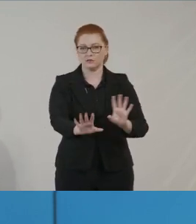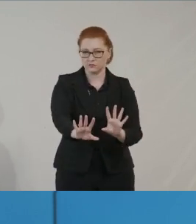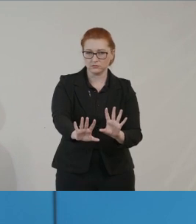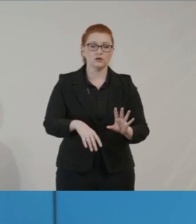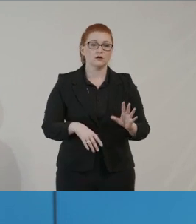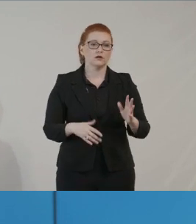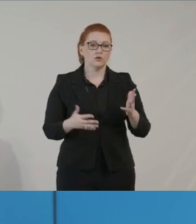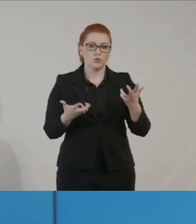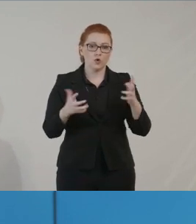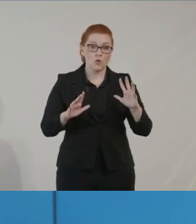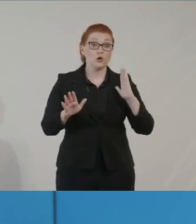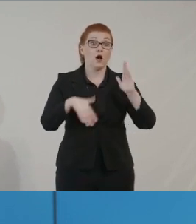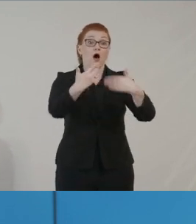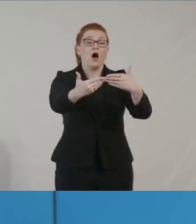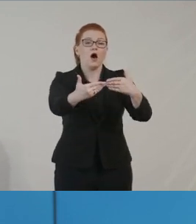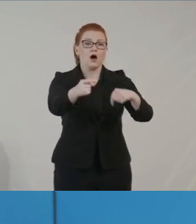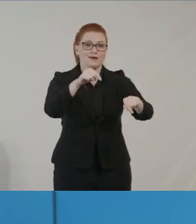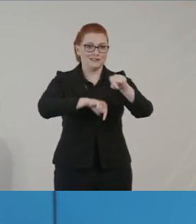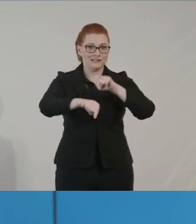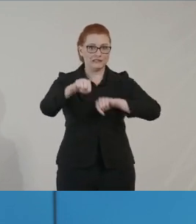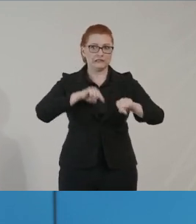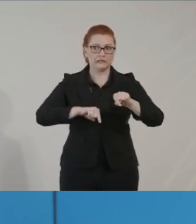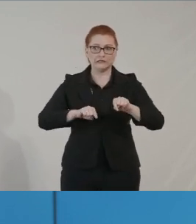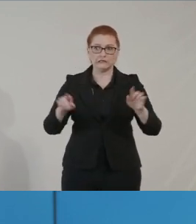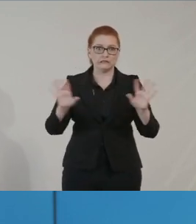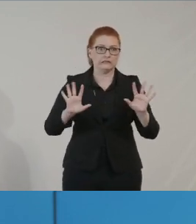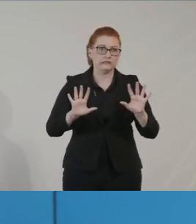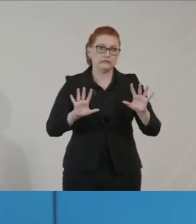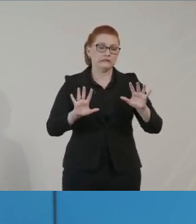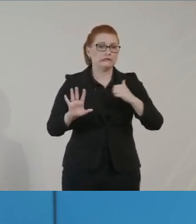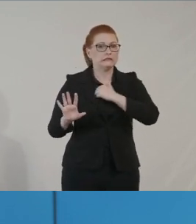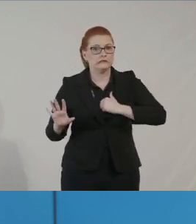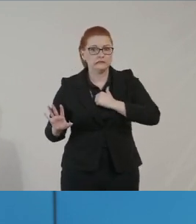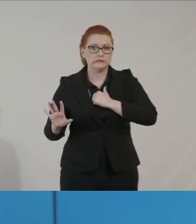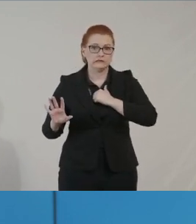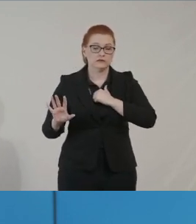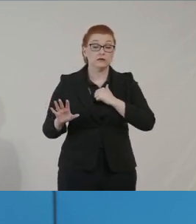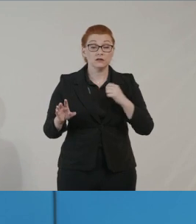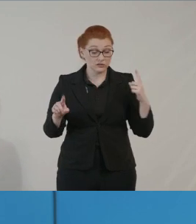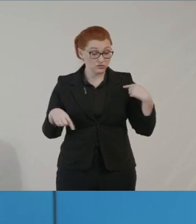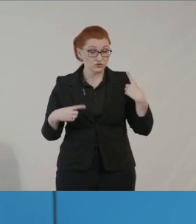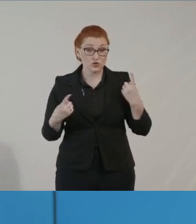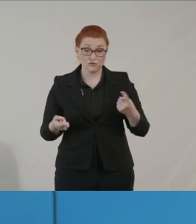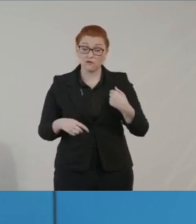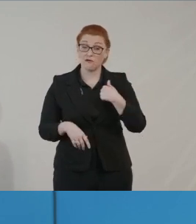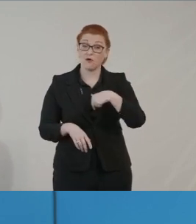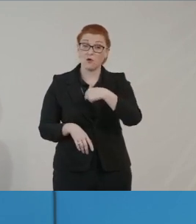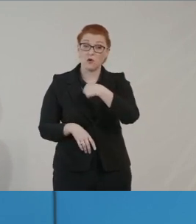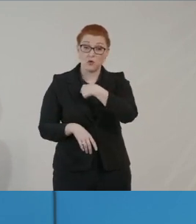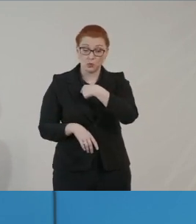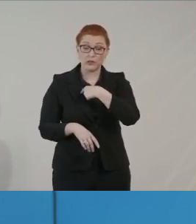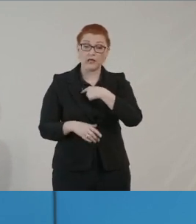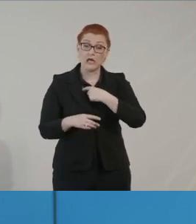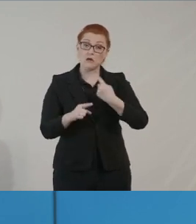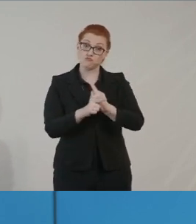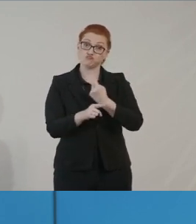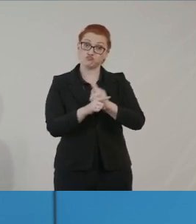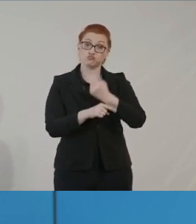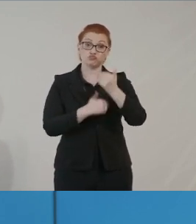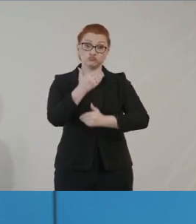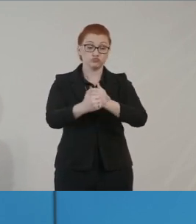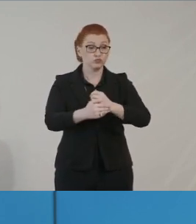back and reverse a decision. To date, we've been able to head in one direction in protecting